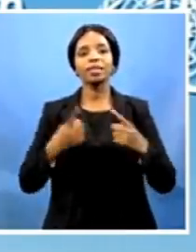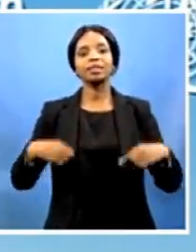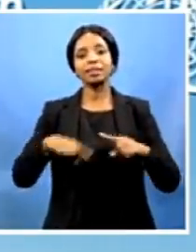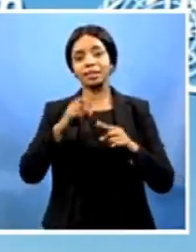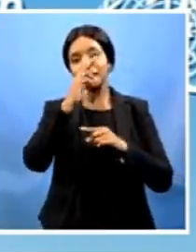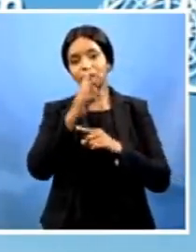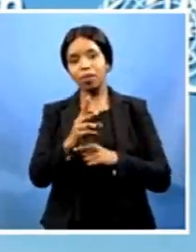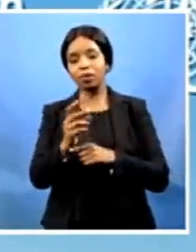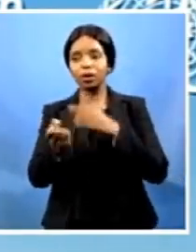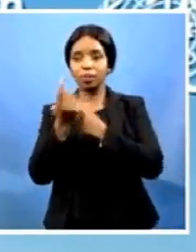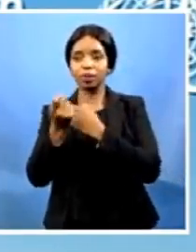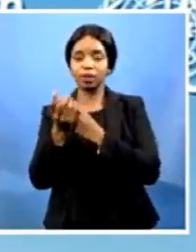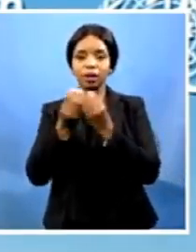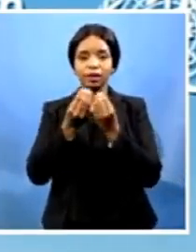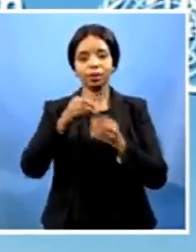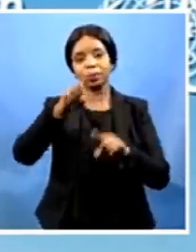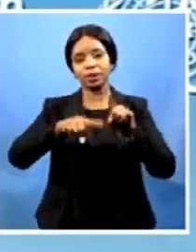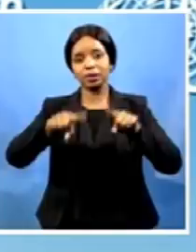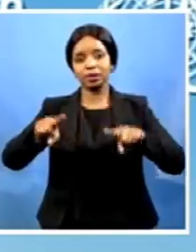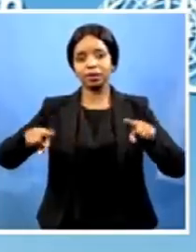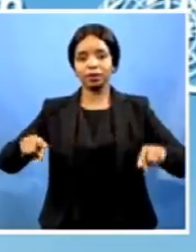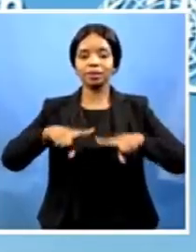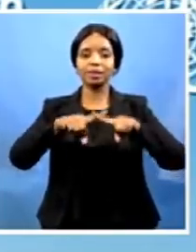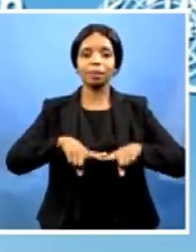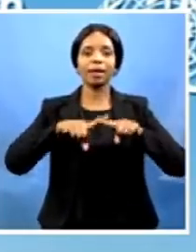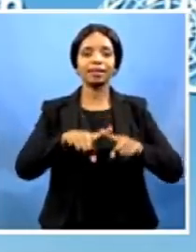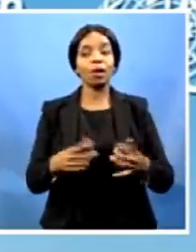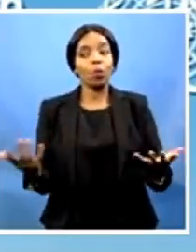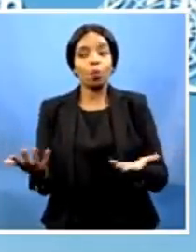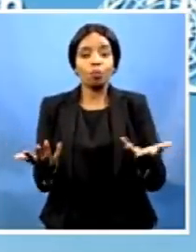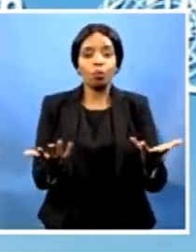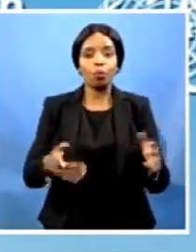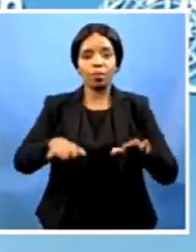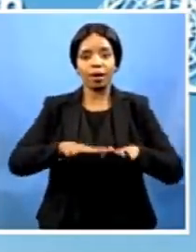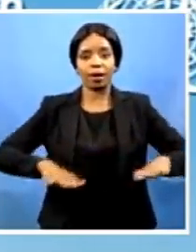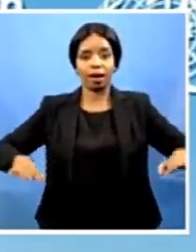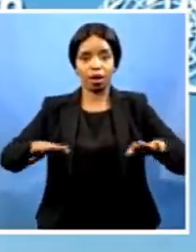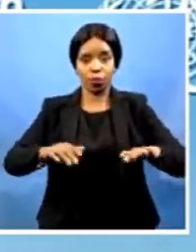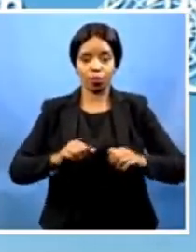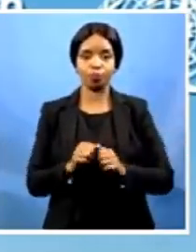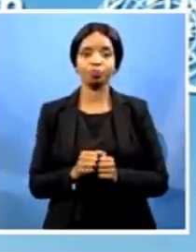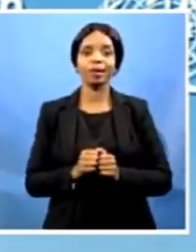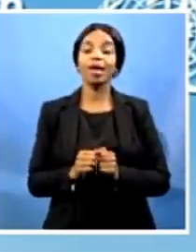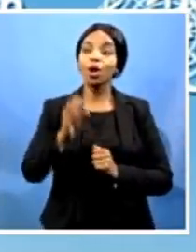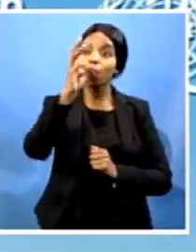regions. Most of the epidemics in Western Europe appear to be stable or declining.